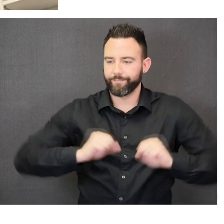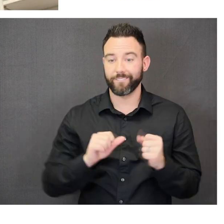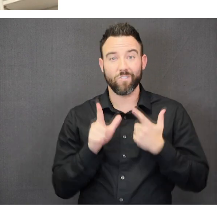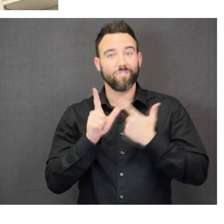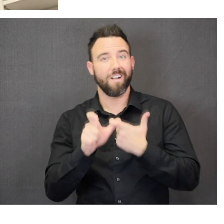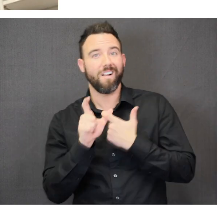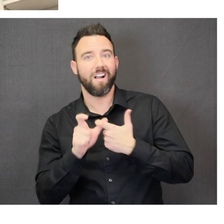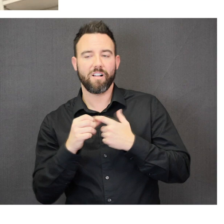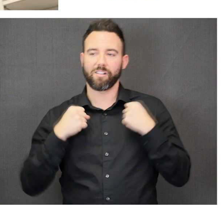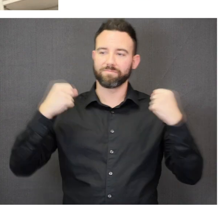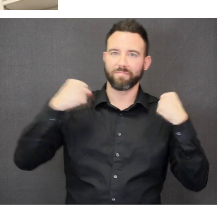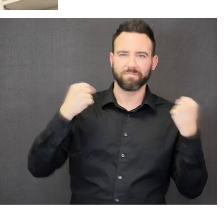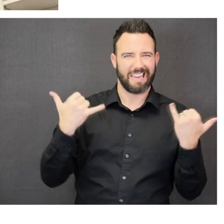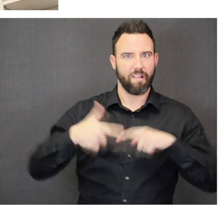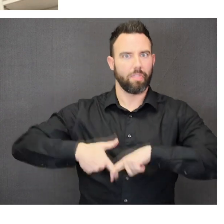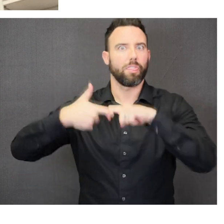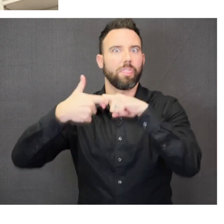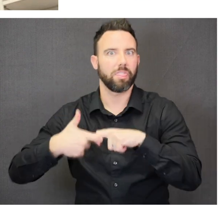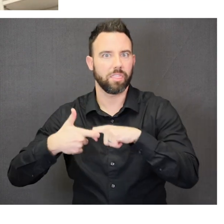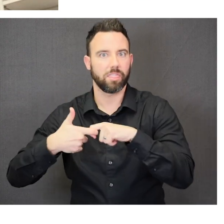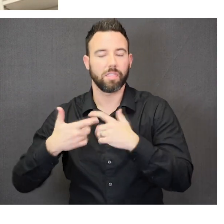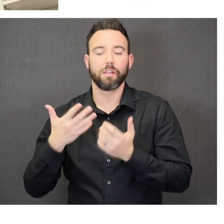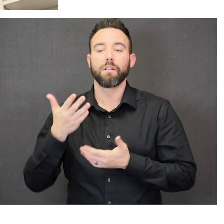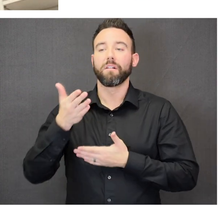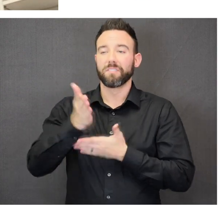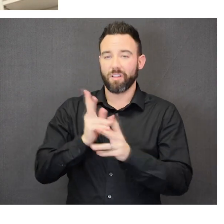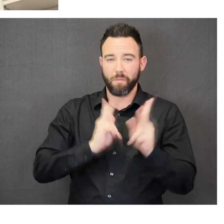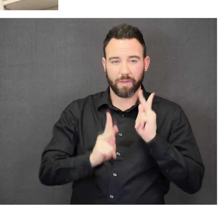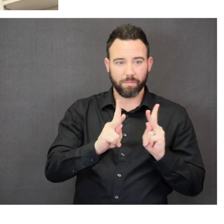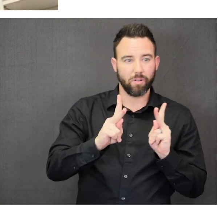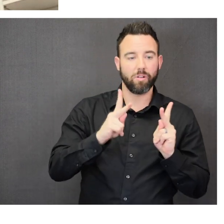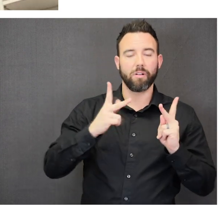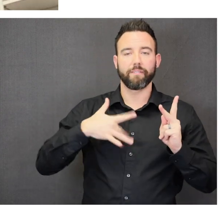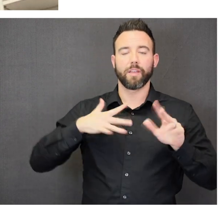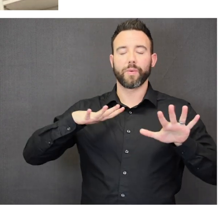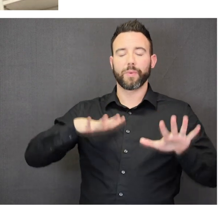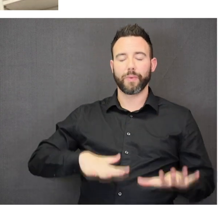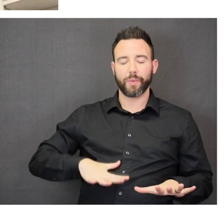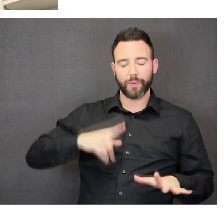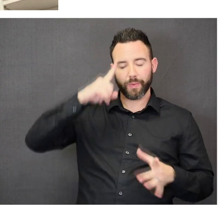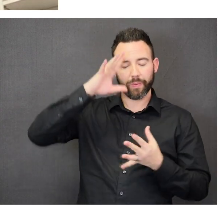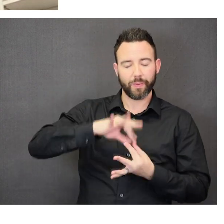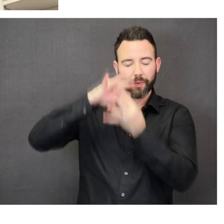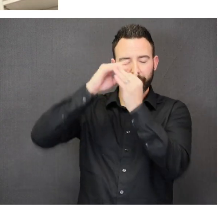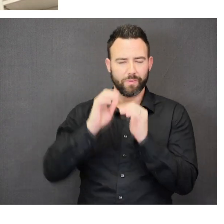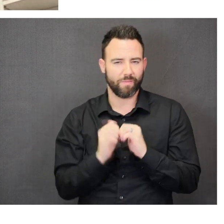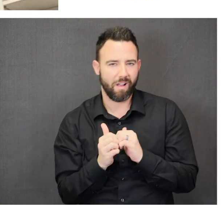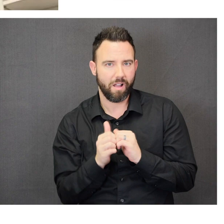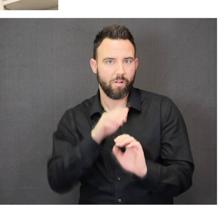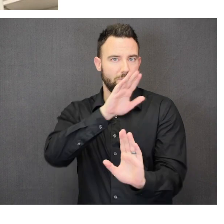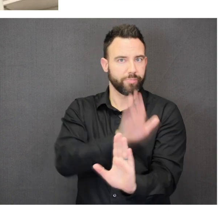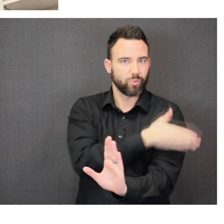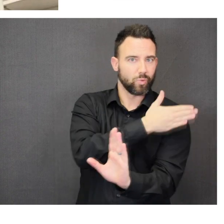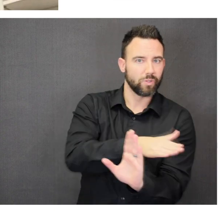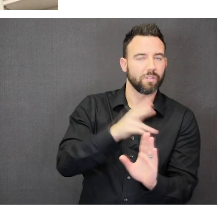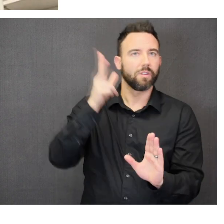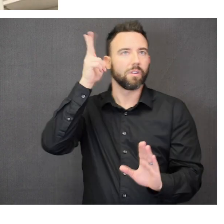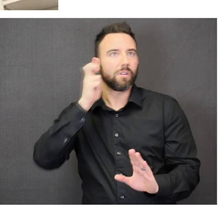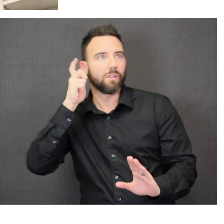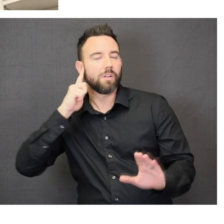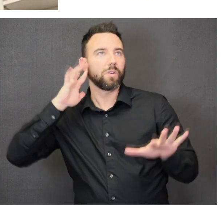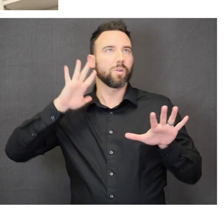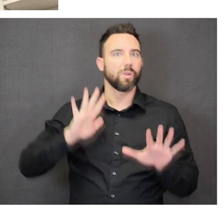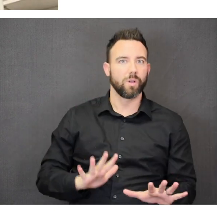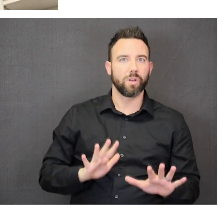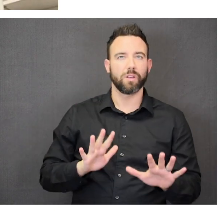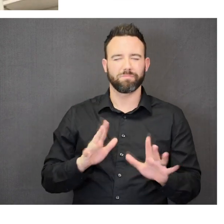movement. Some people regulate through art. Some people regulate through, listening to music. So can you actually